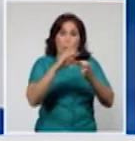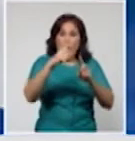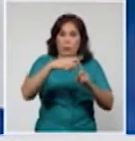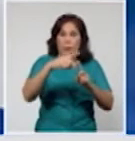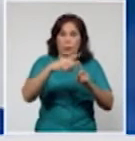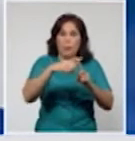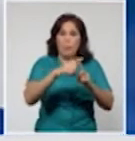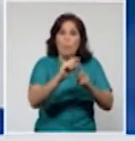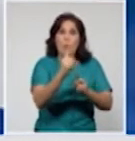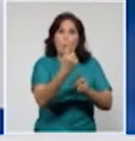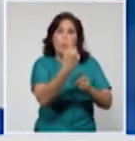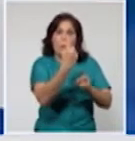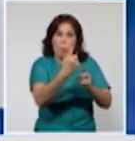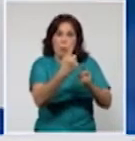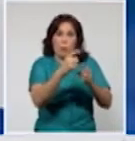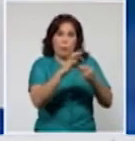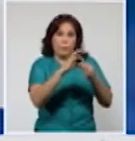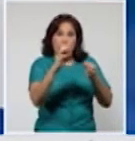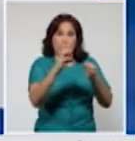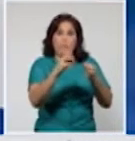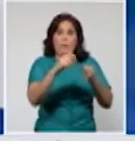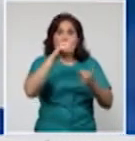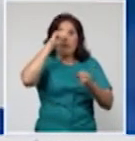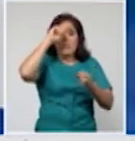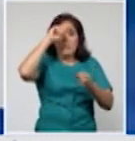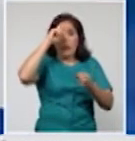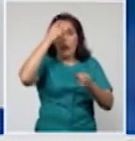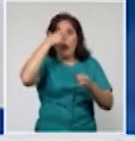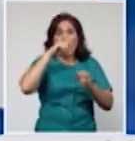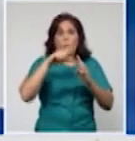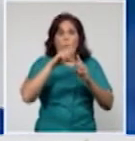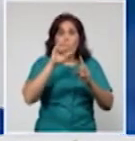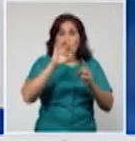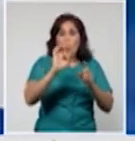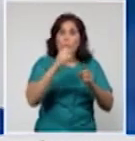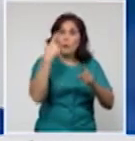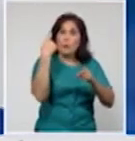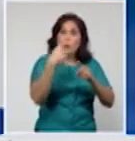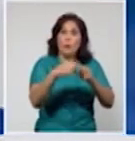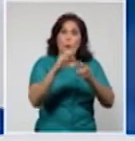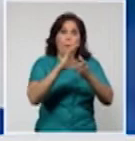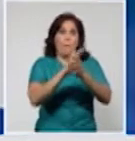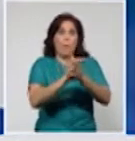1 each from San Antonio and Manuel.